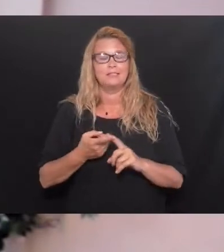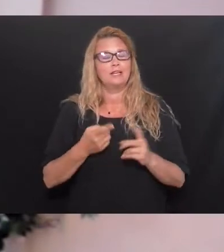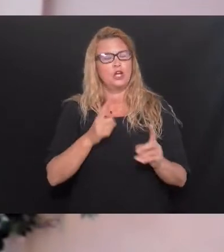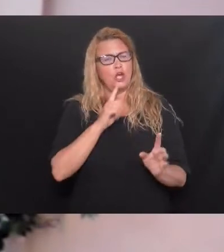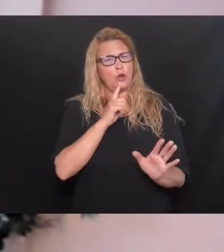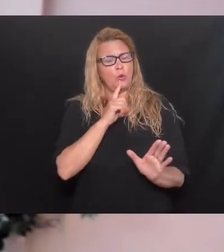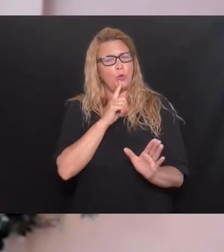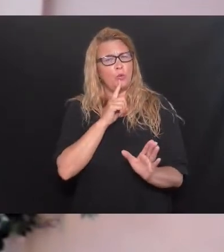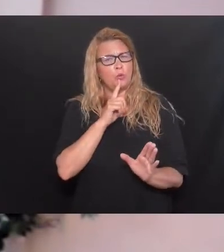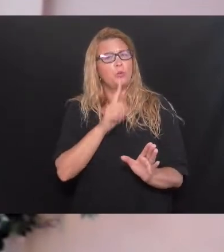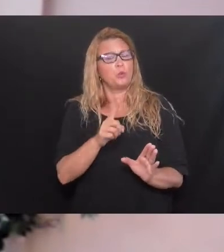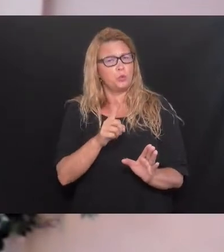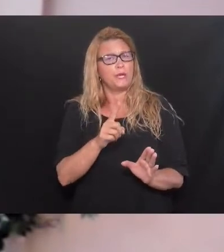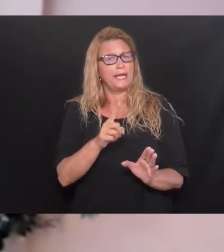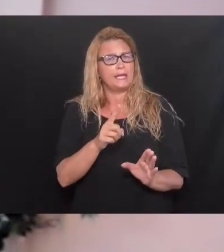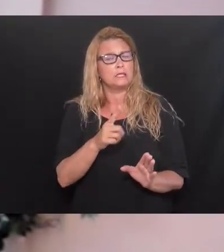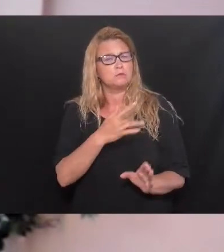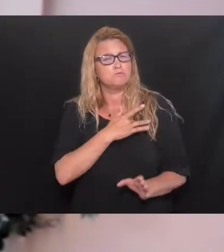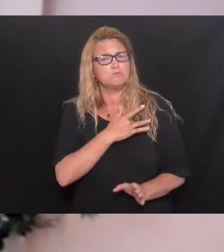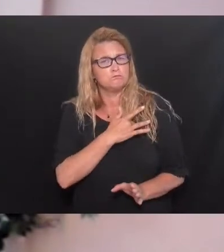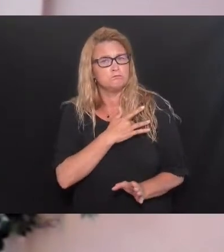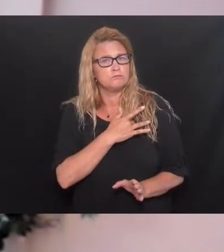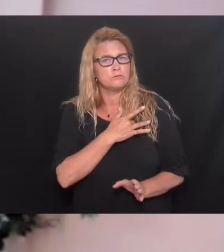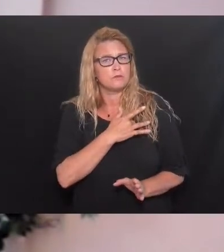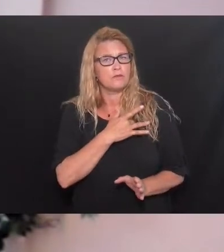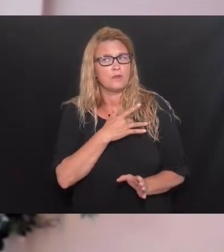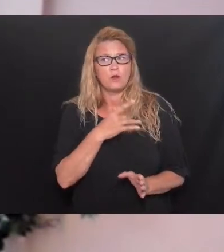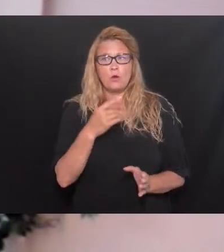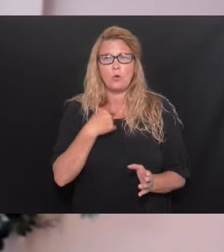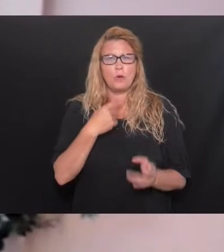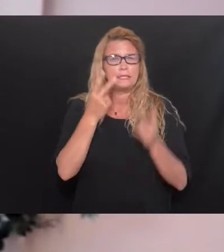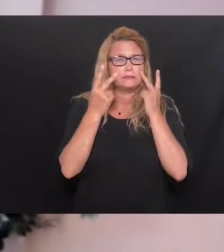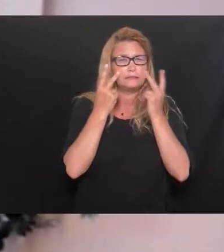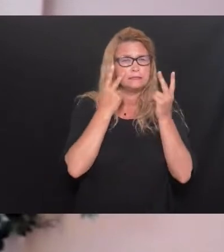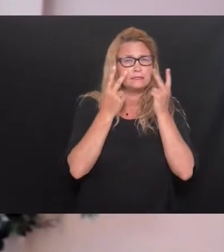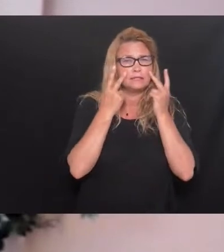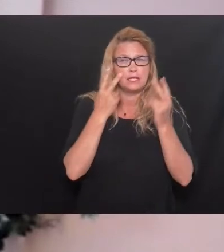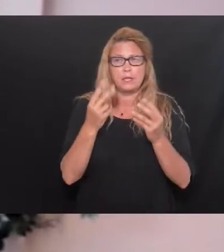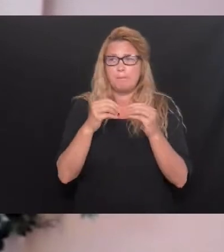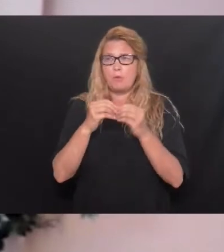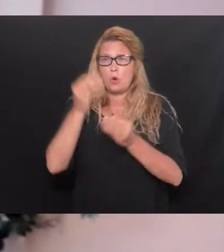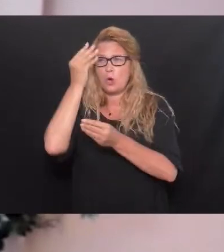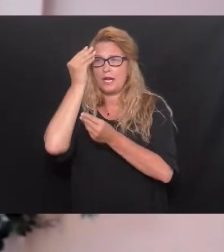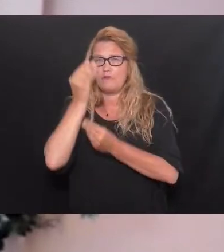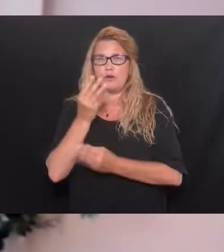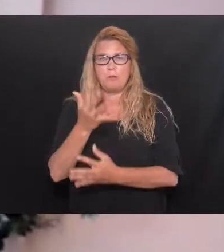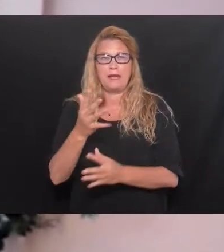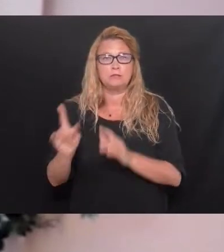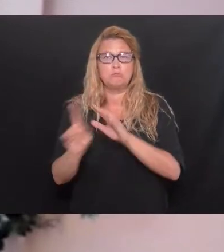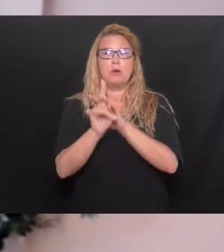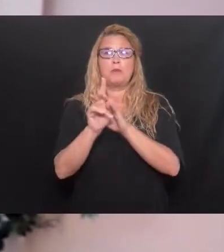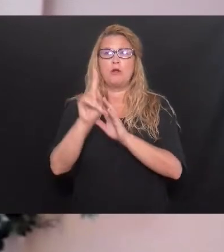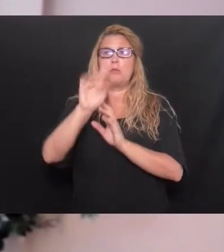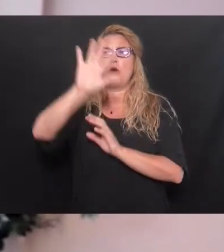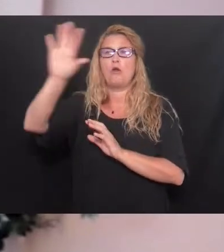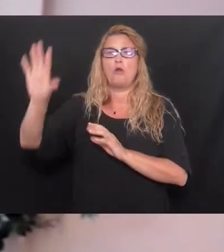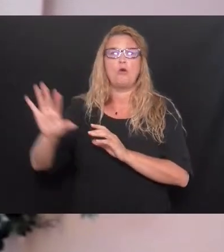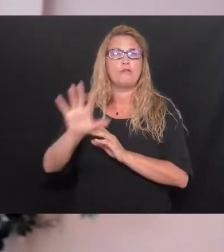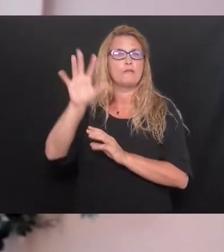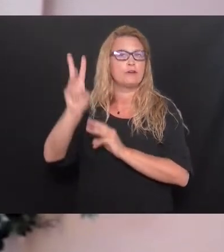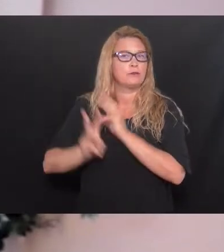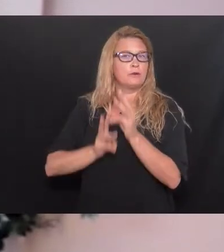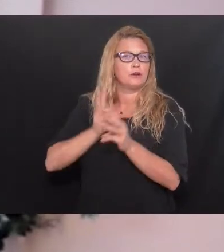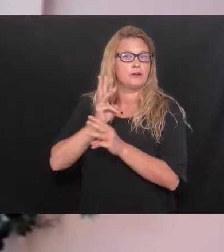home when we start to look at more data that's emerging from around the world. What we're finding